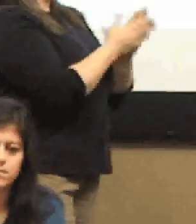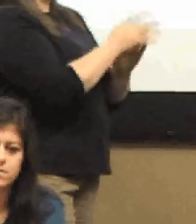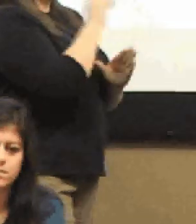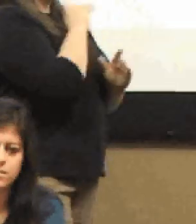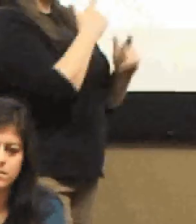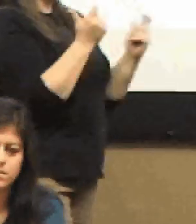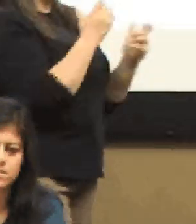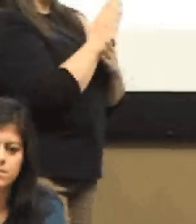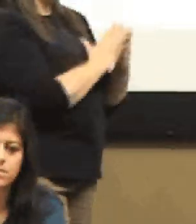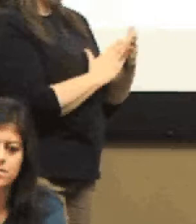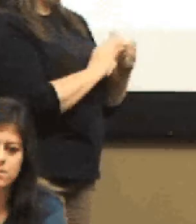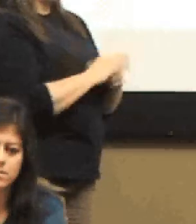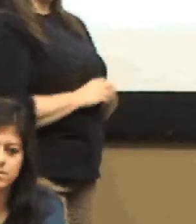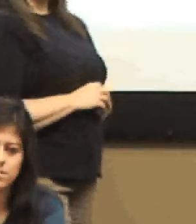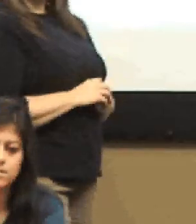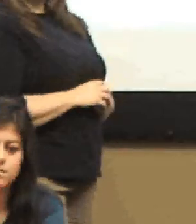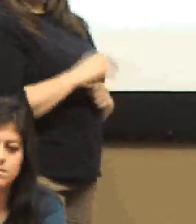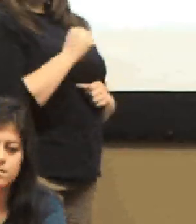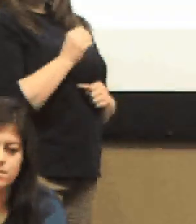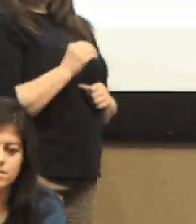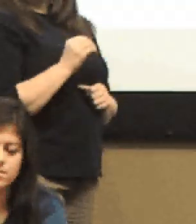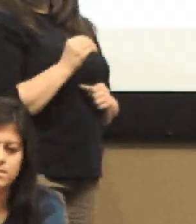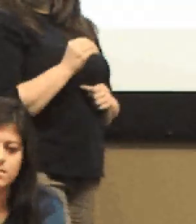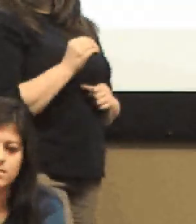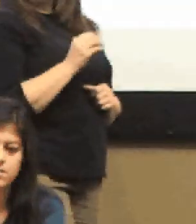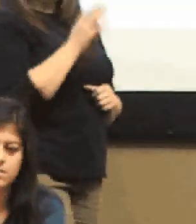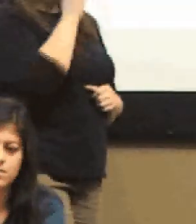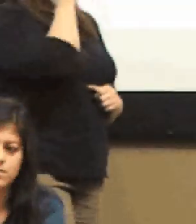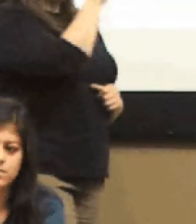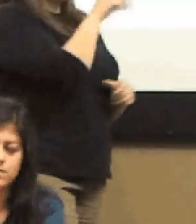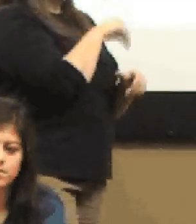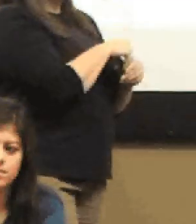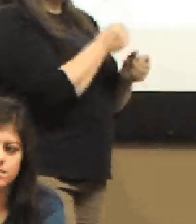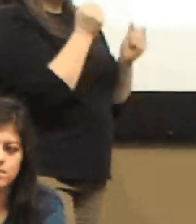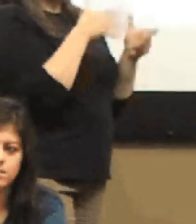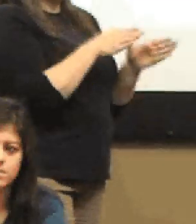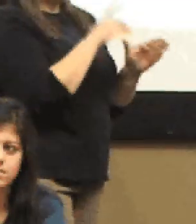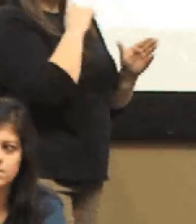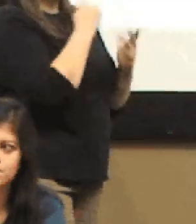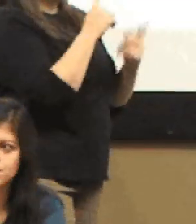very big part of it. So the future, in many ways, is a big question mark.